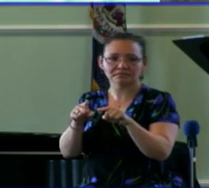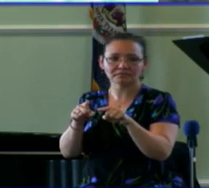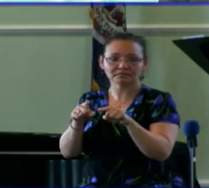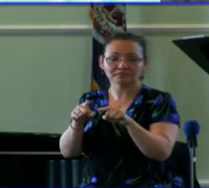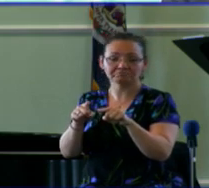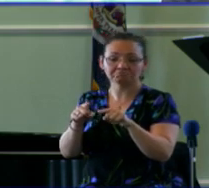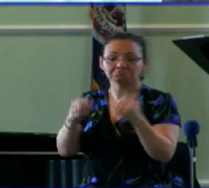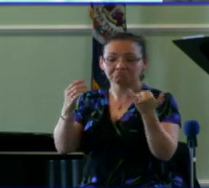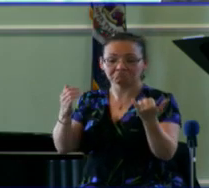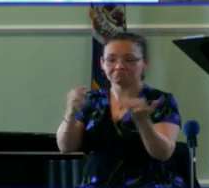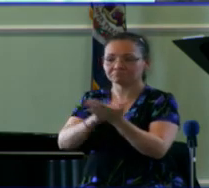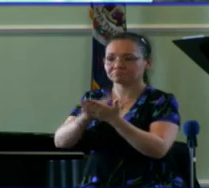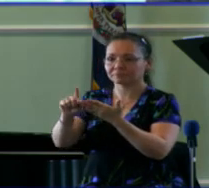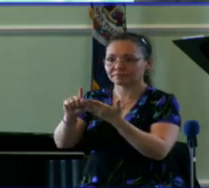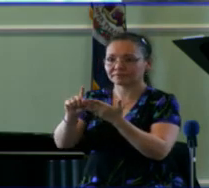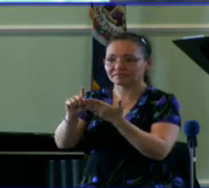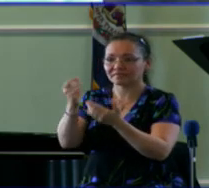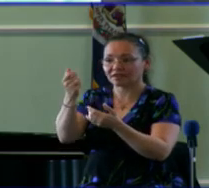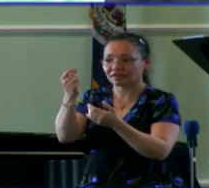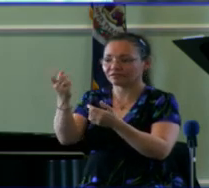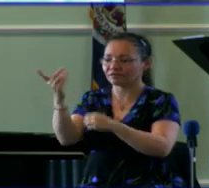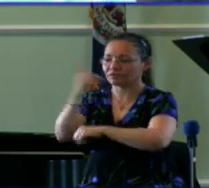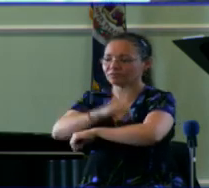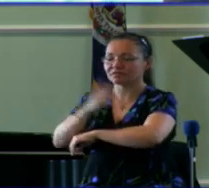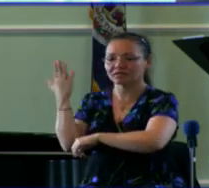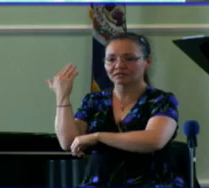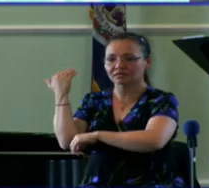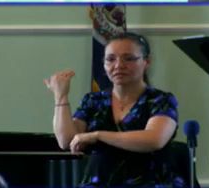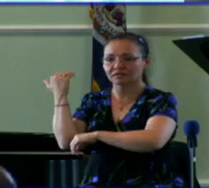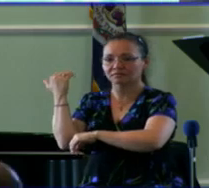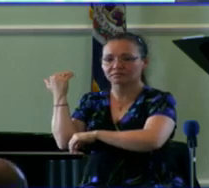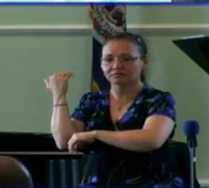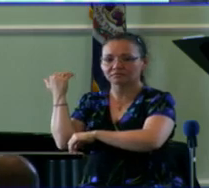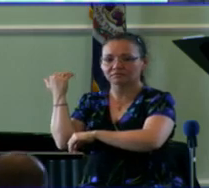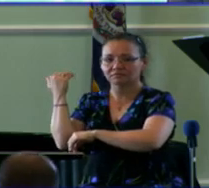Just this week, a couple of days ago,